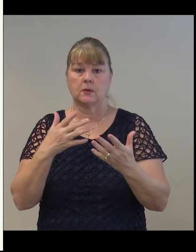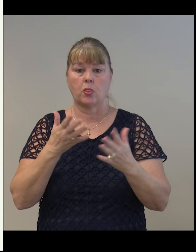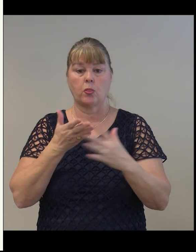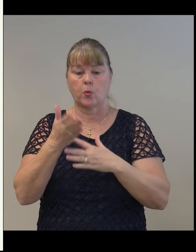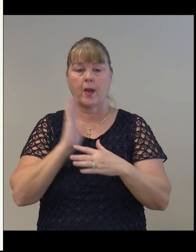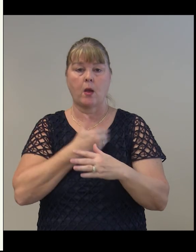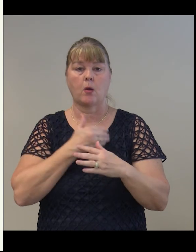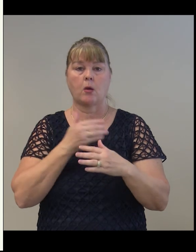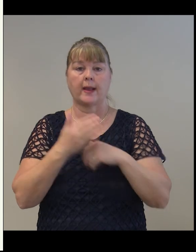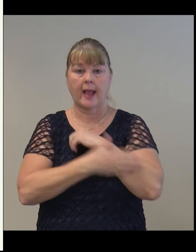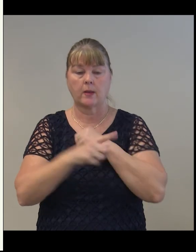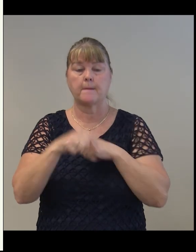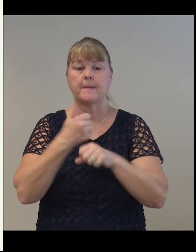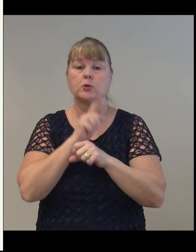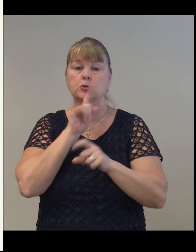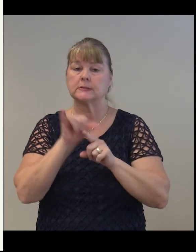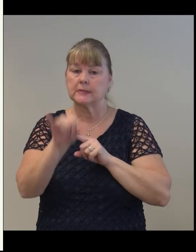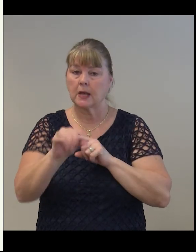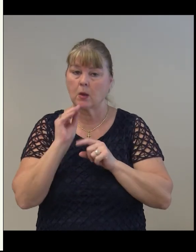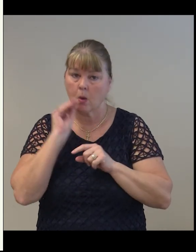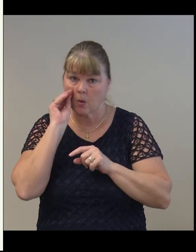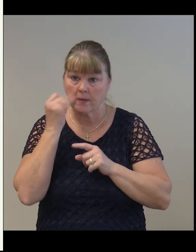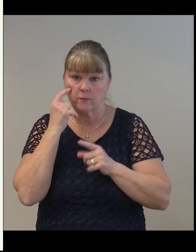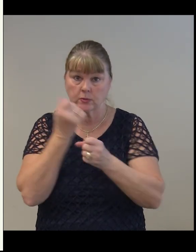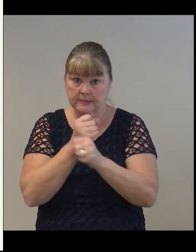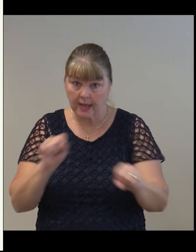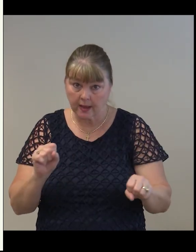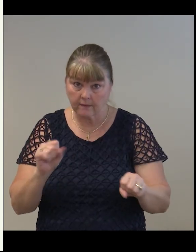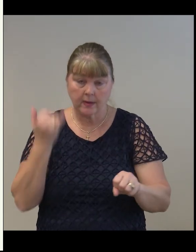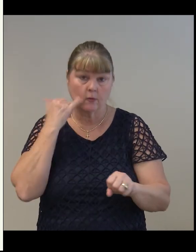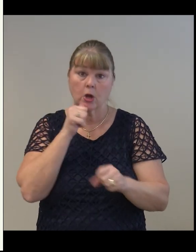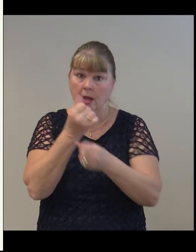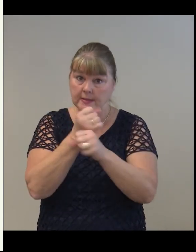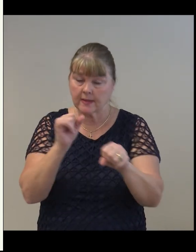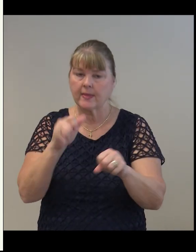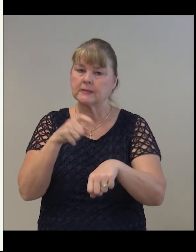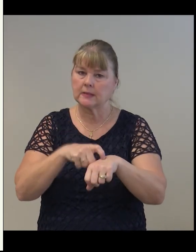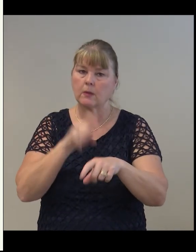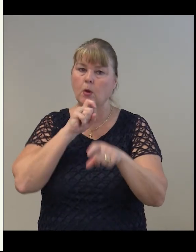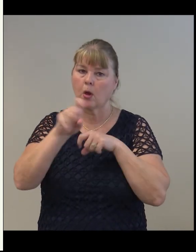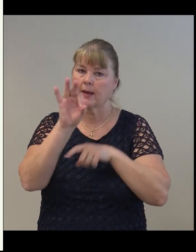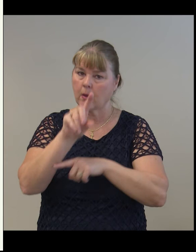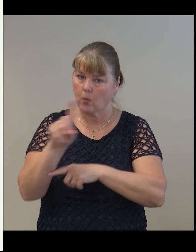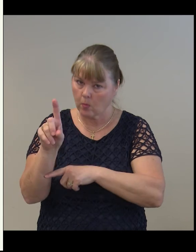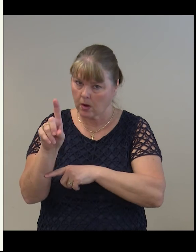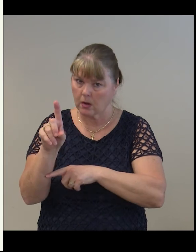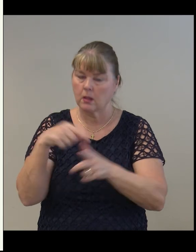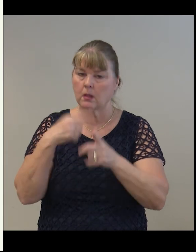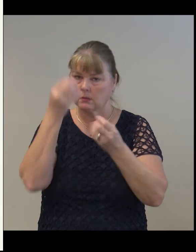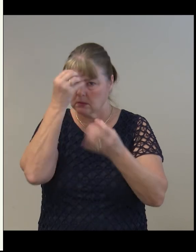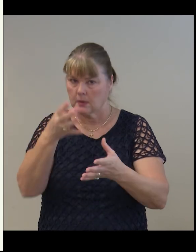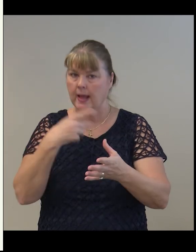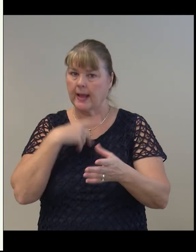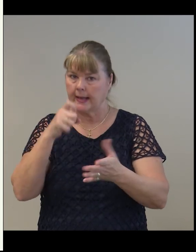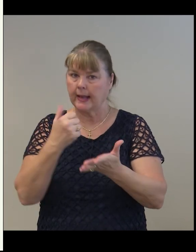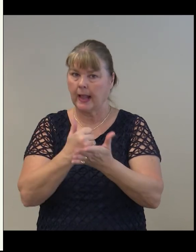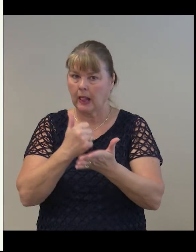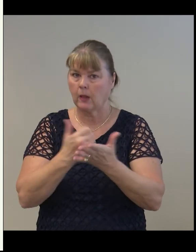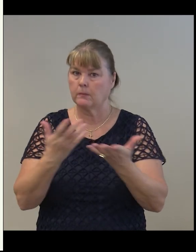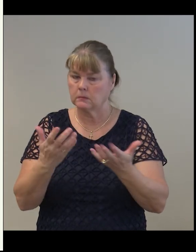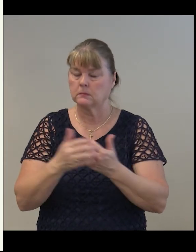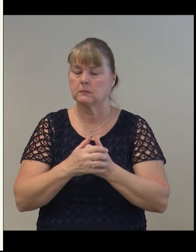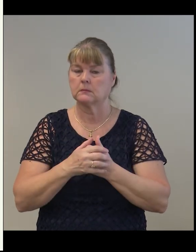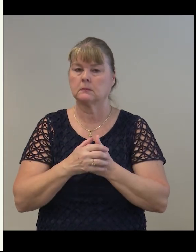county. Make sure that you're staying home if you're safe. If you're not safe, that would be the time to call 911 and tell them that you